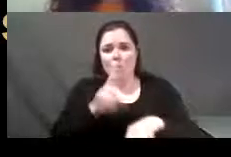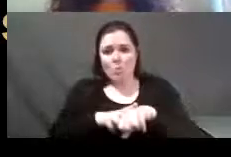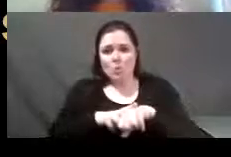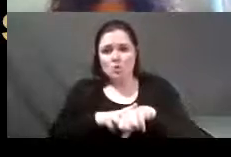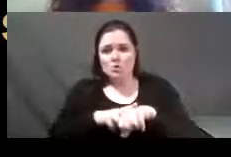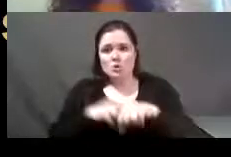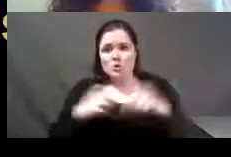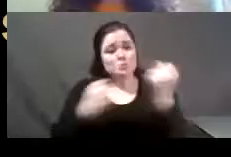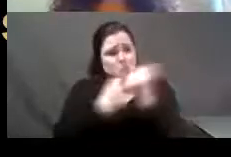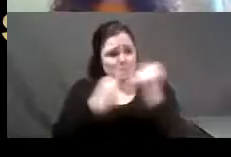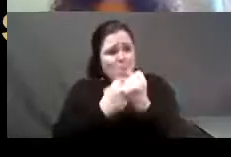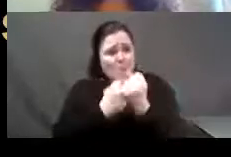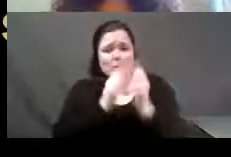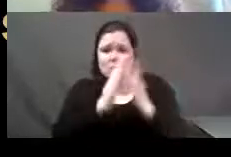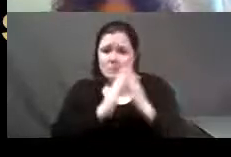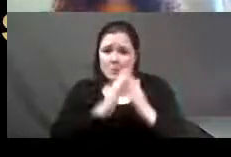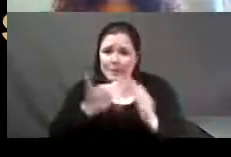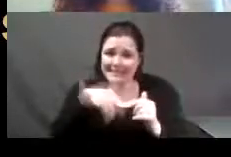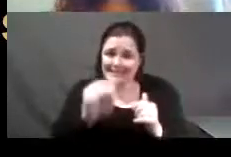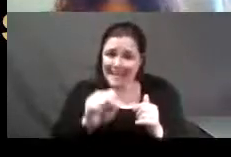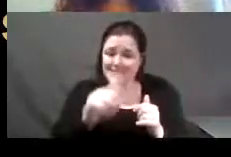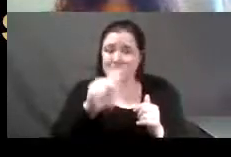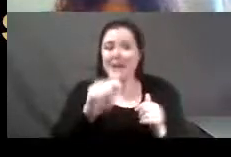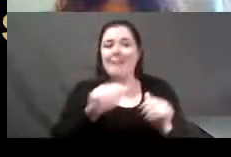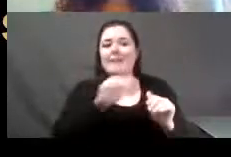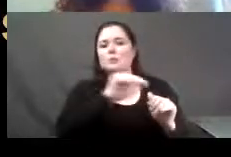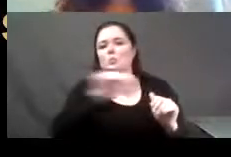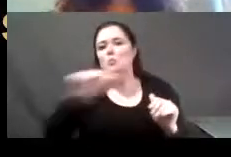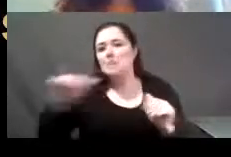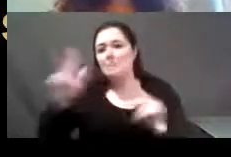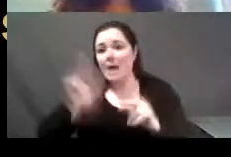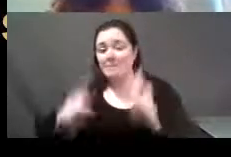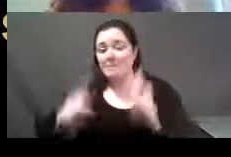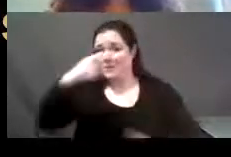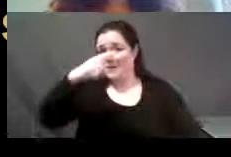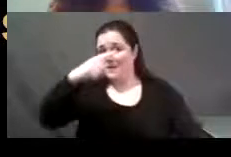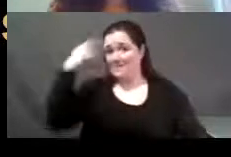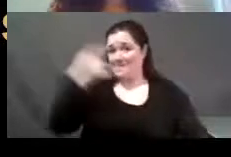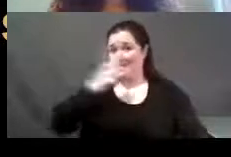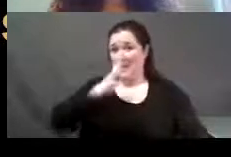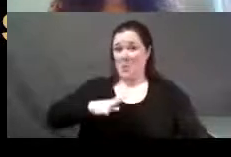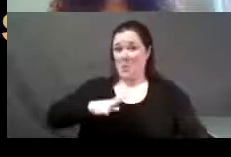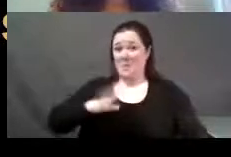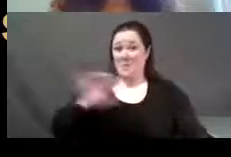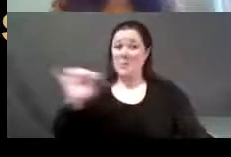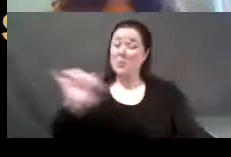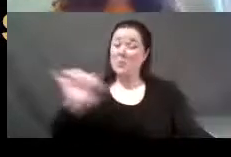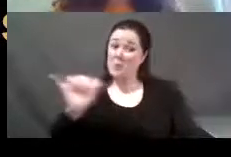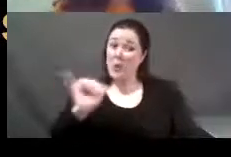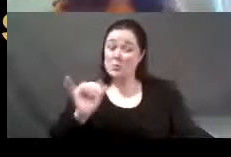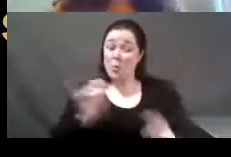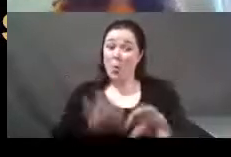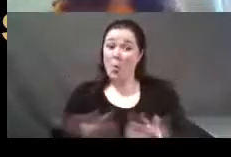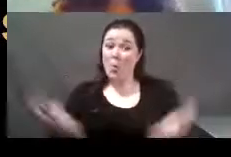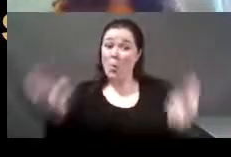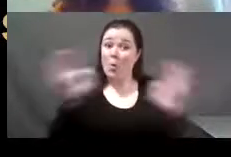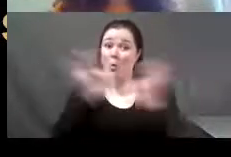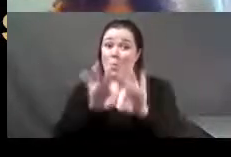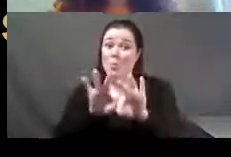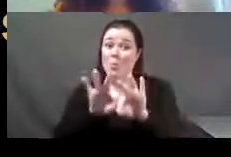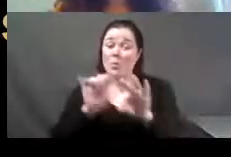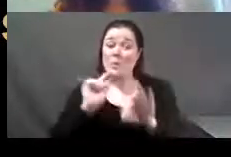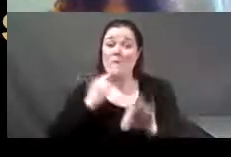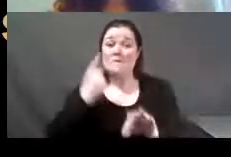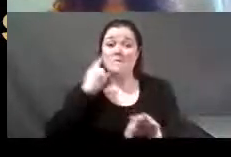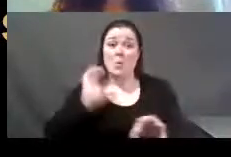communities too. But I also like to remind people that a Black woman was also pivotal for our civil rights